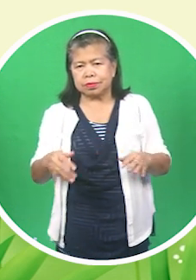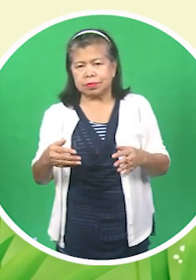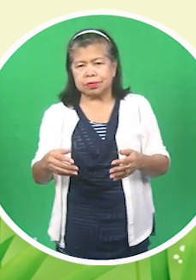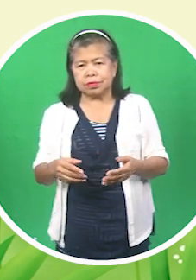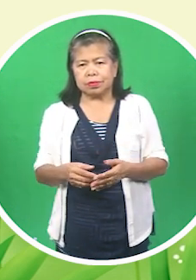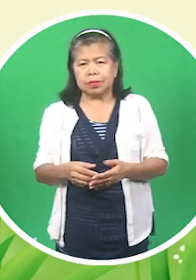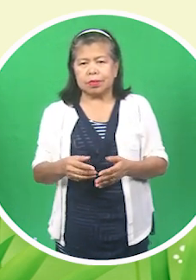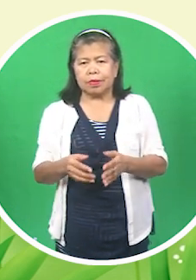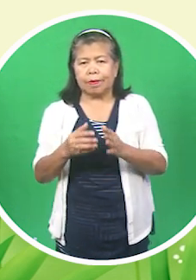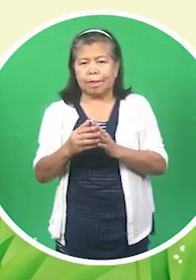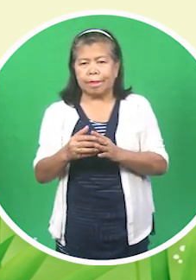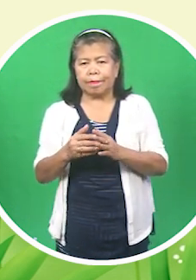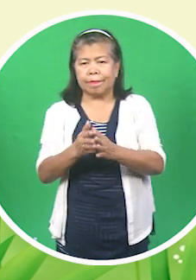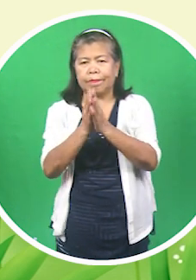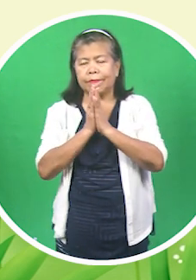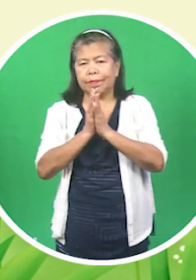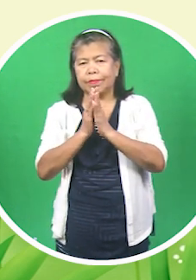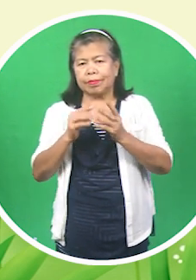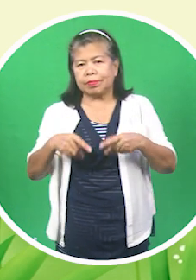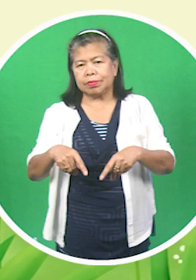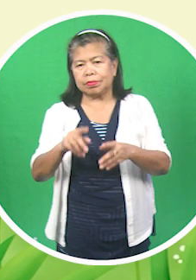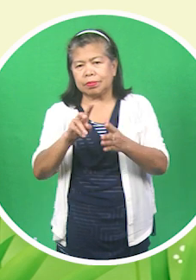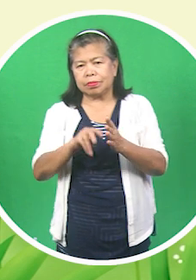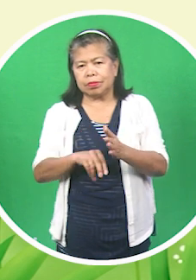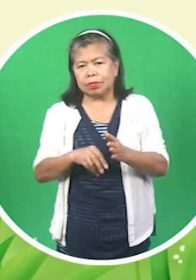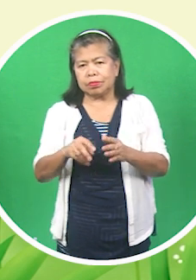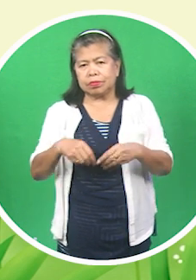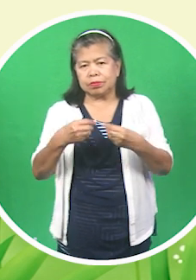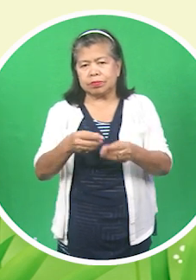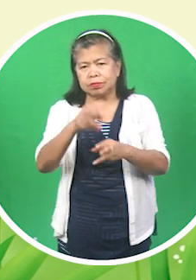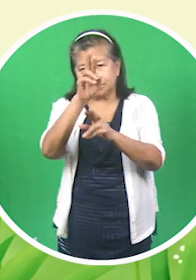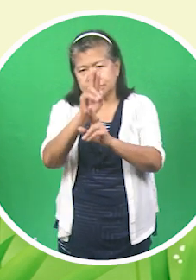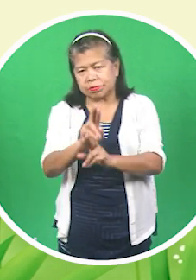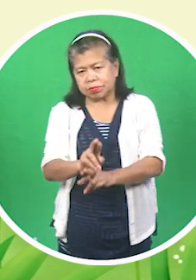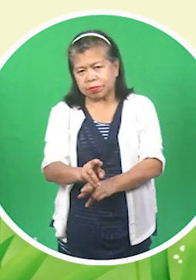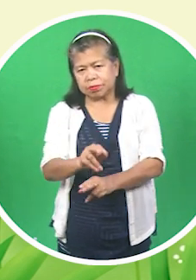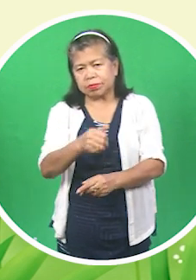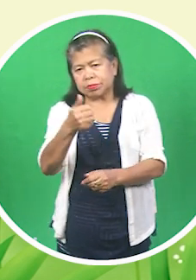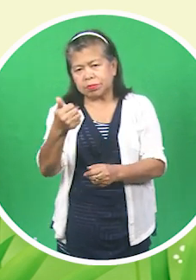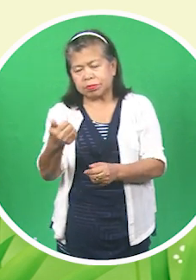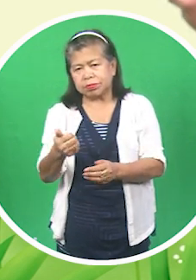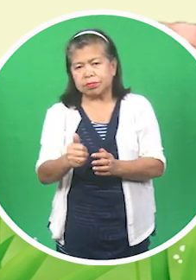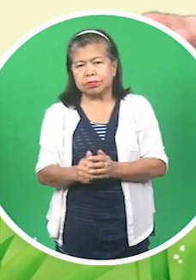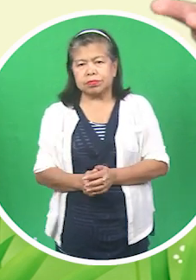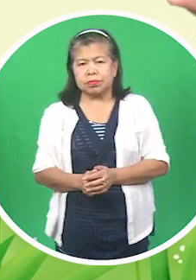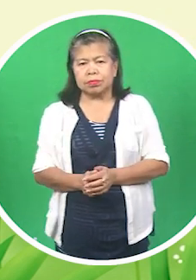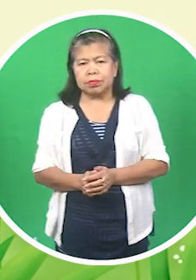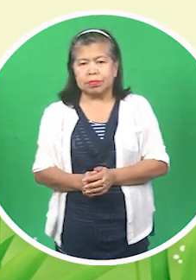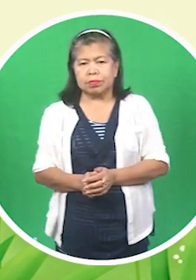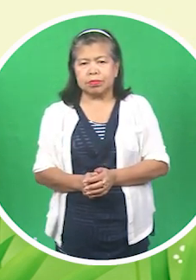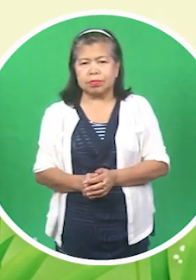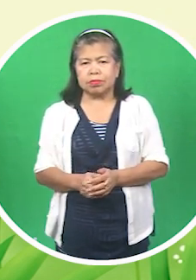without permission. Asking permission is one way of showing respect toward others.